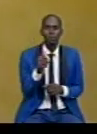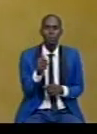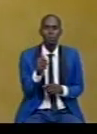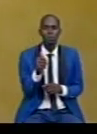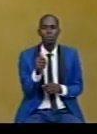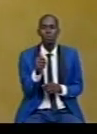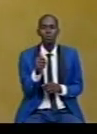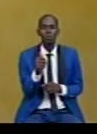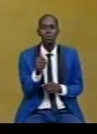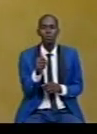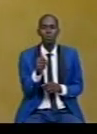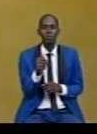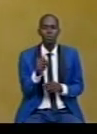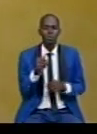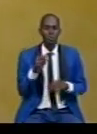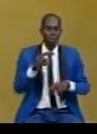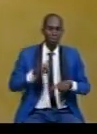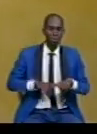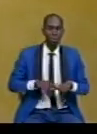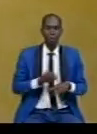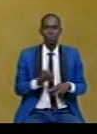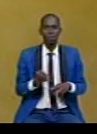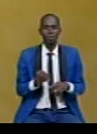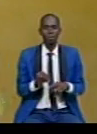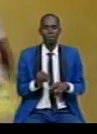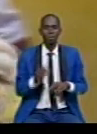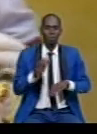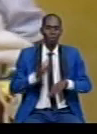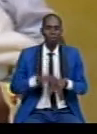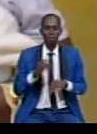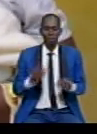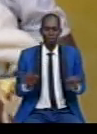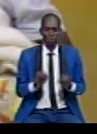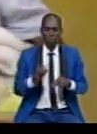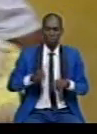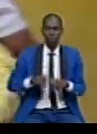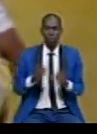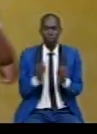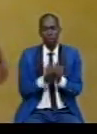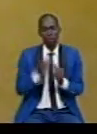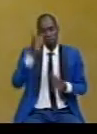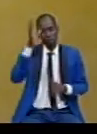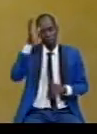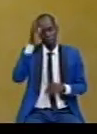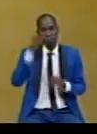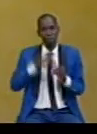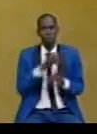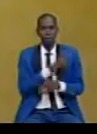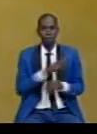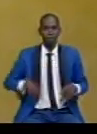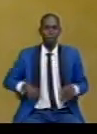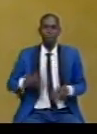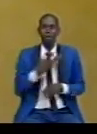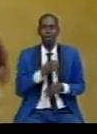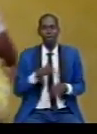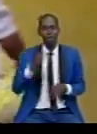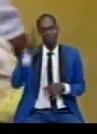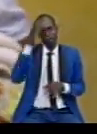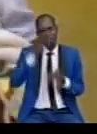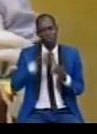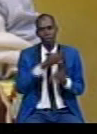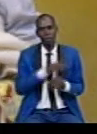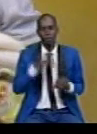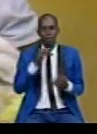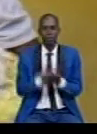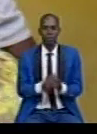sit the same seat with our daddy. Daddy said, my daughter, congratulations. And I